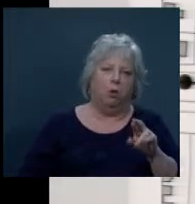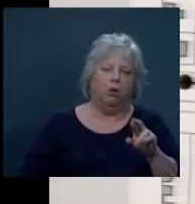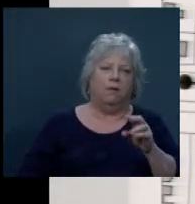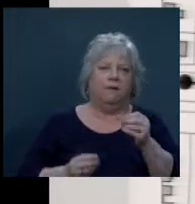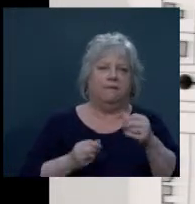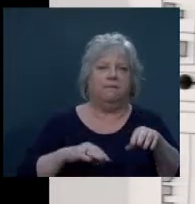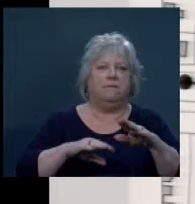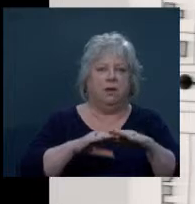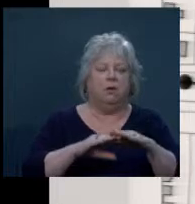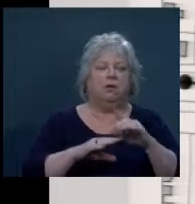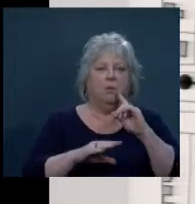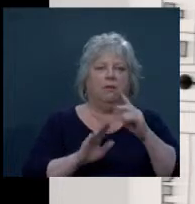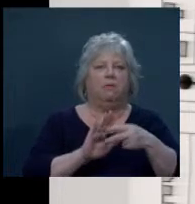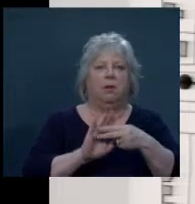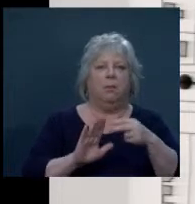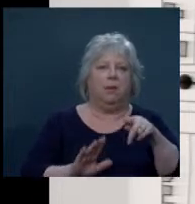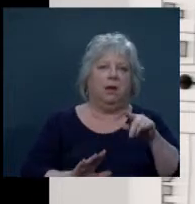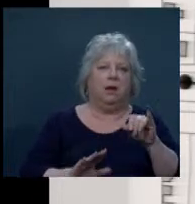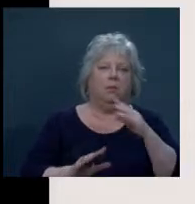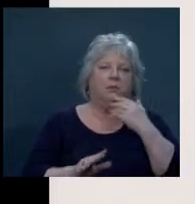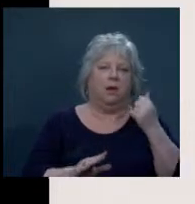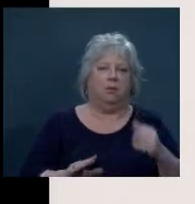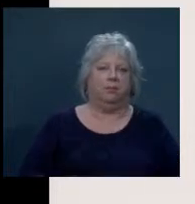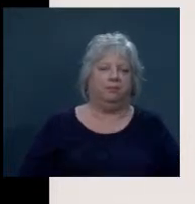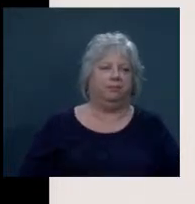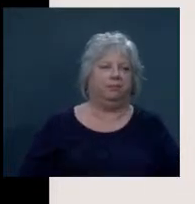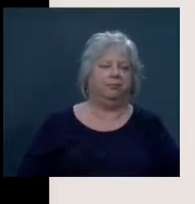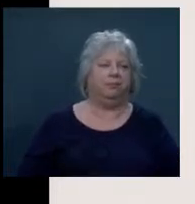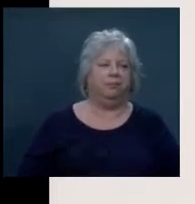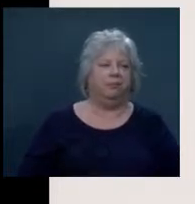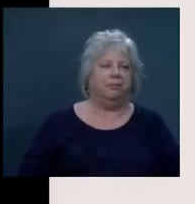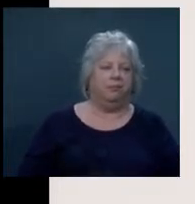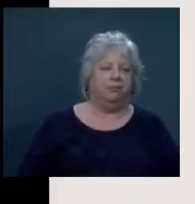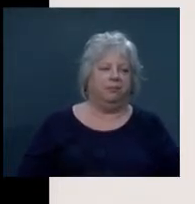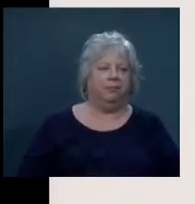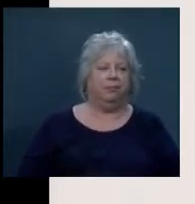felt like would be a better designation. And next one.